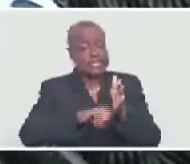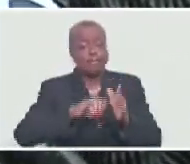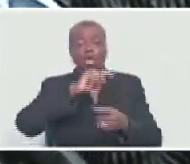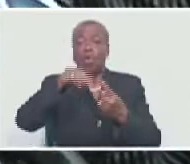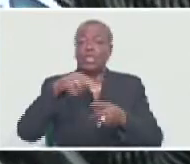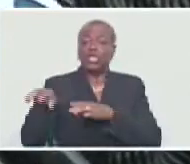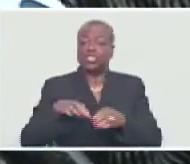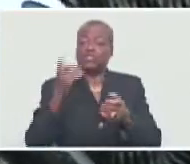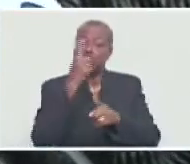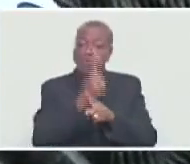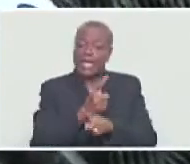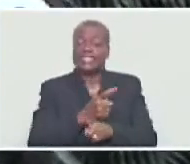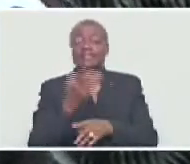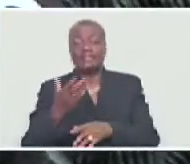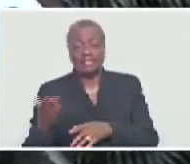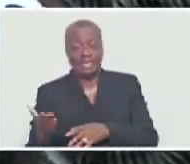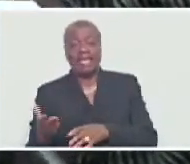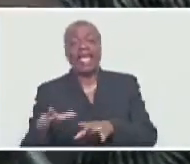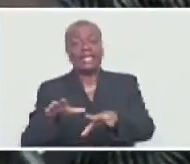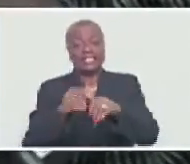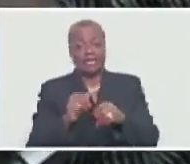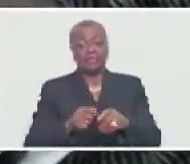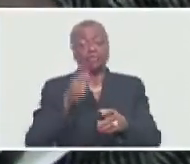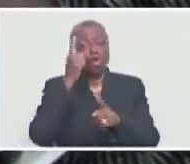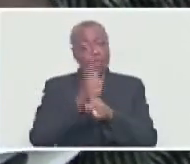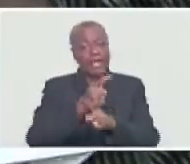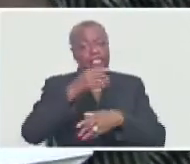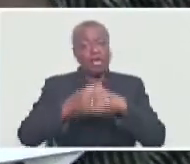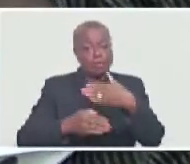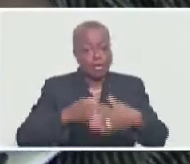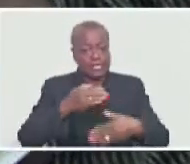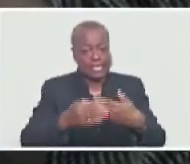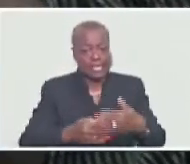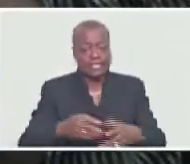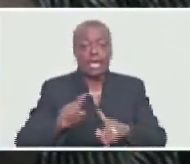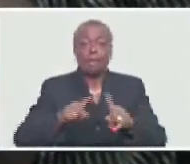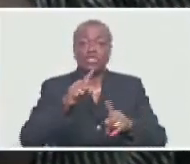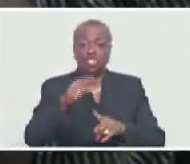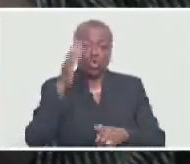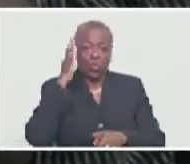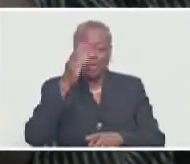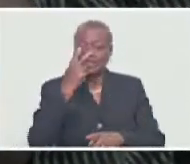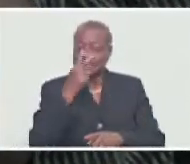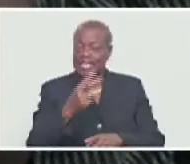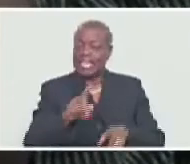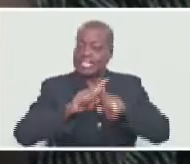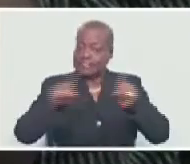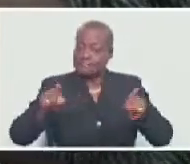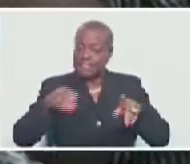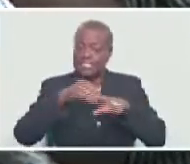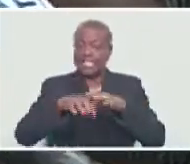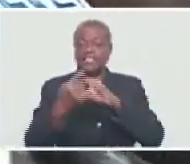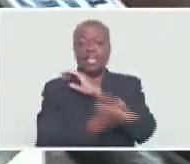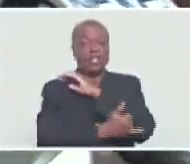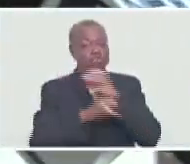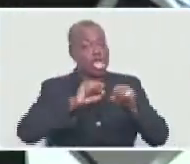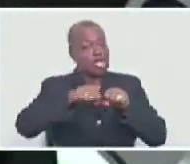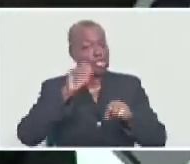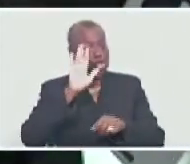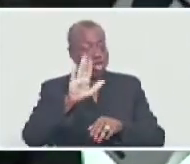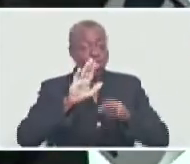proper, take it through the proper process. But you're going to see a difference in this country so that your children can feel proud